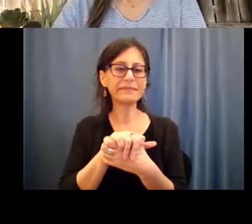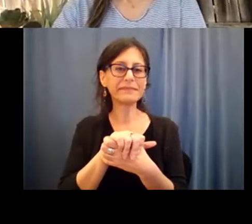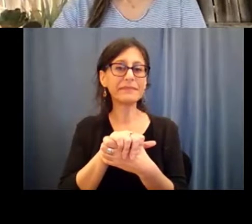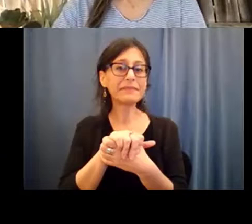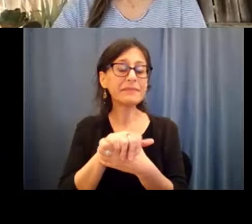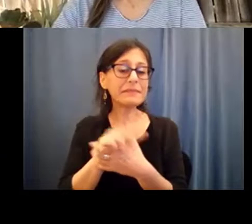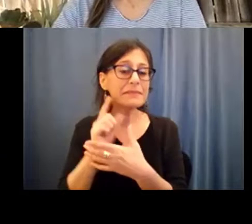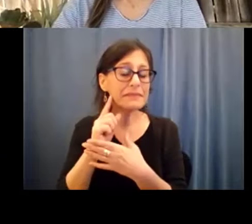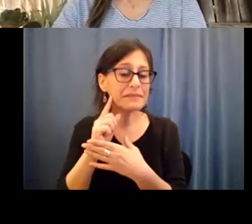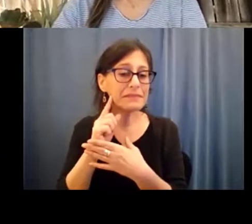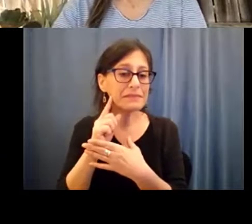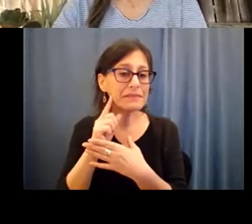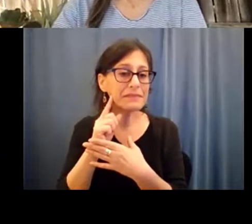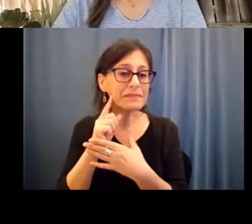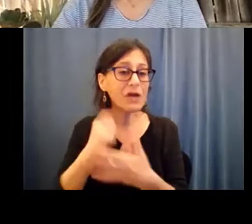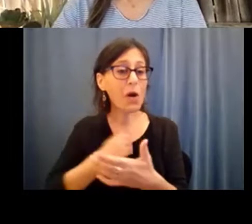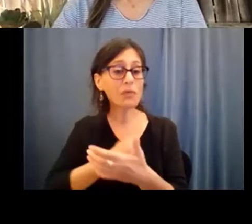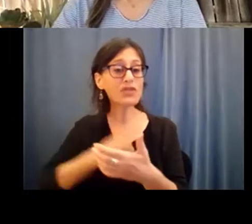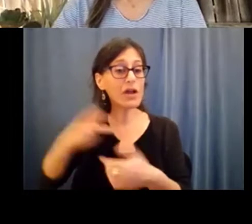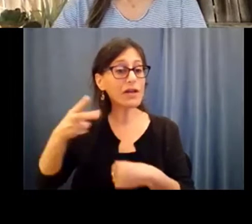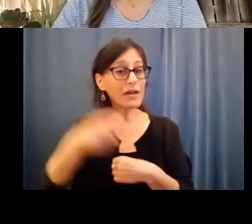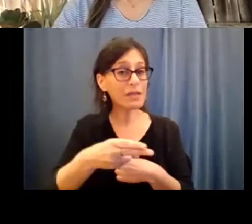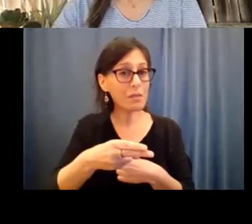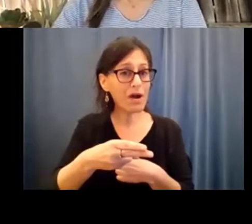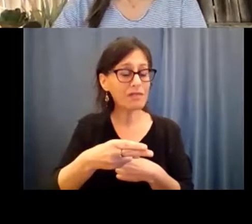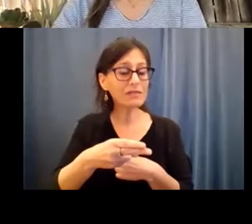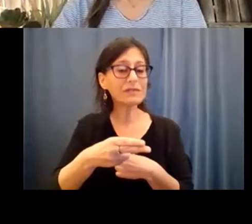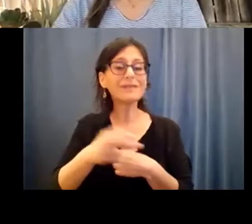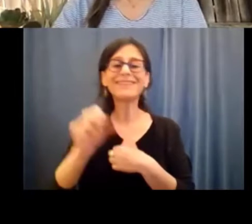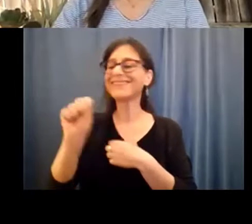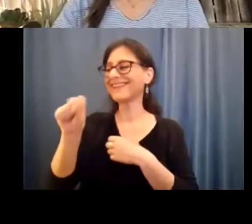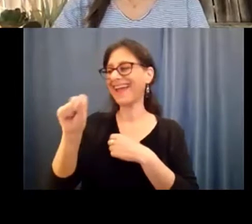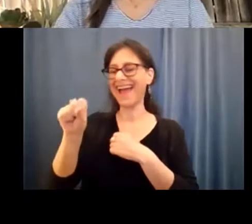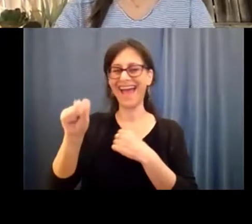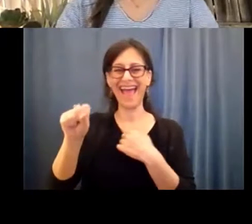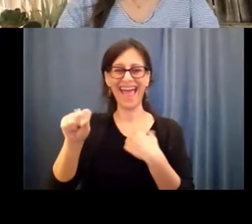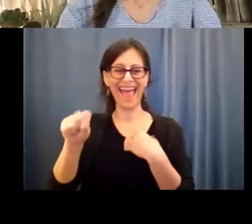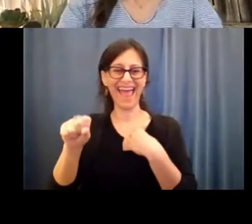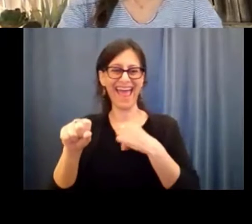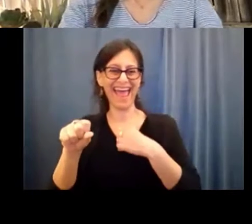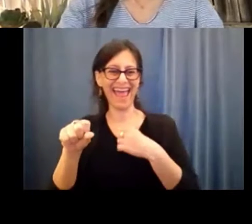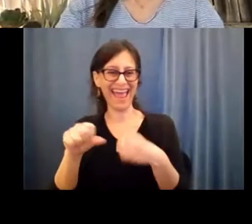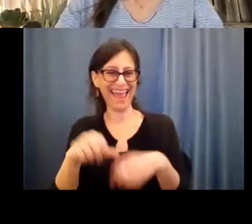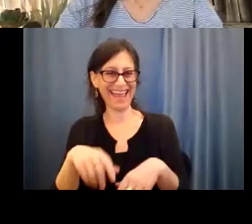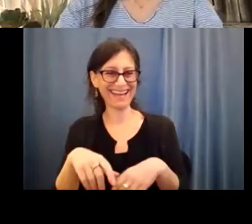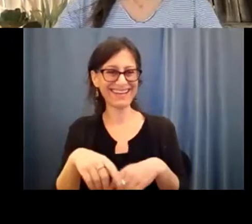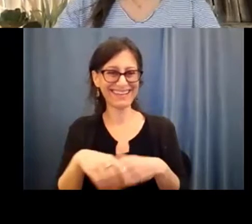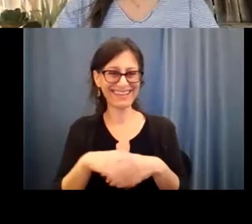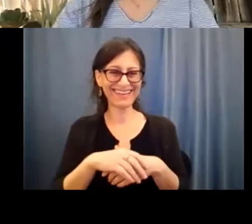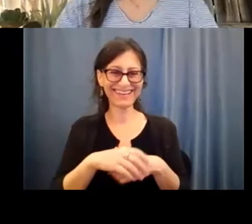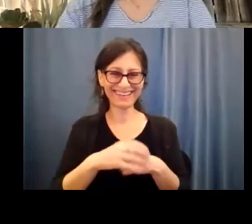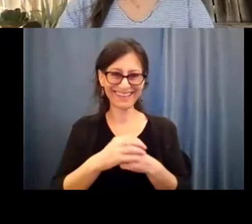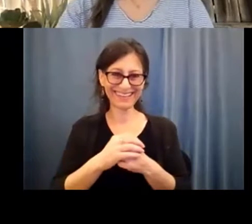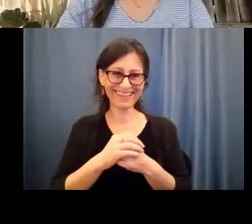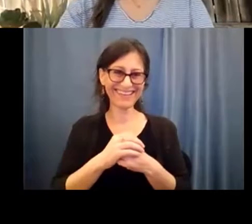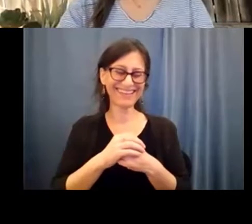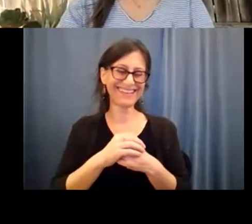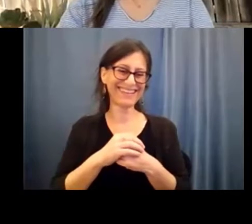You said you're sorry to cut them off? No. I am